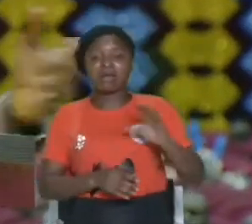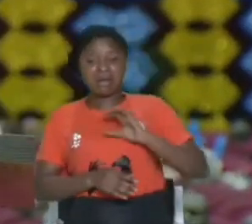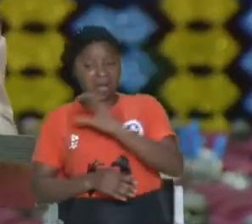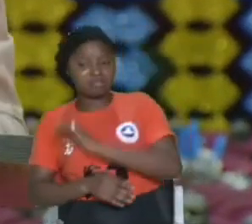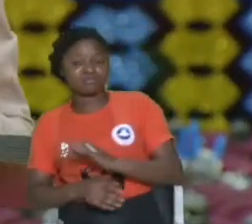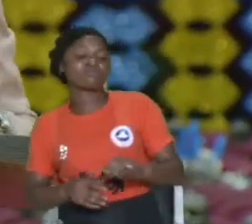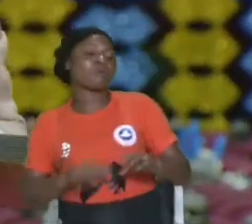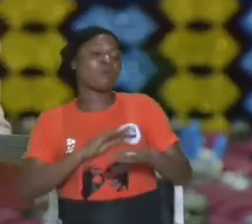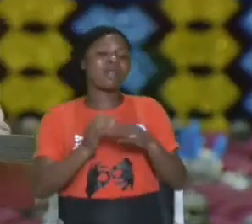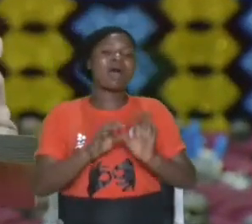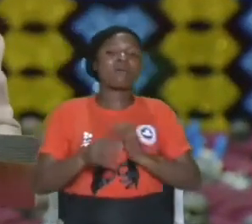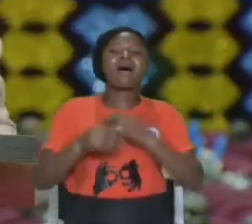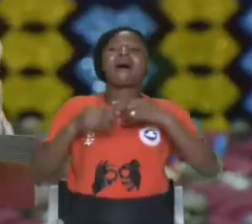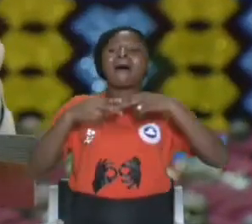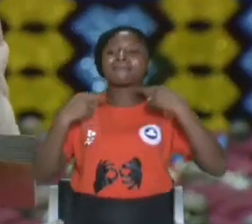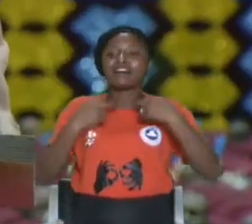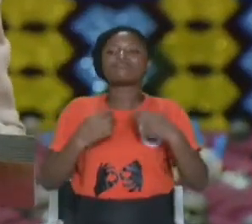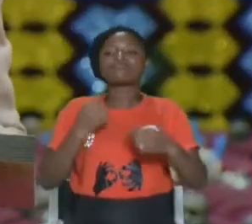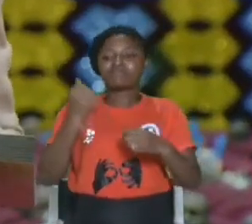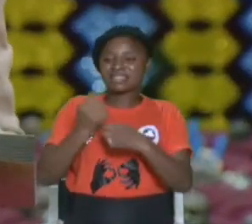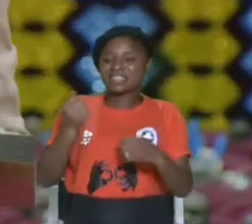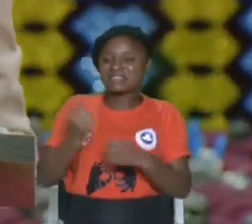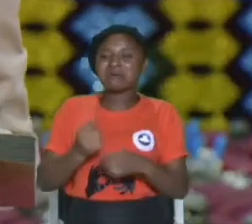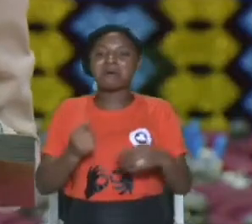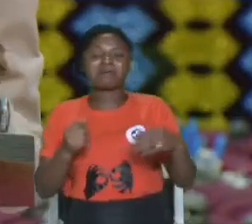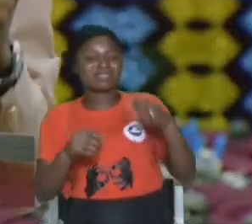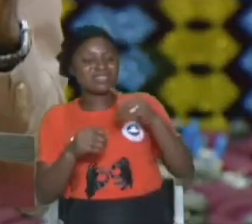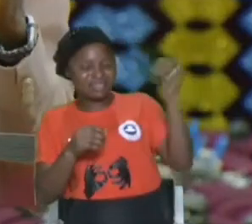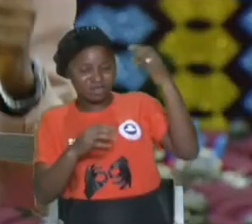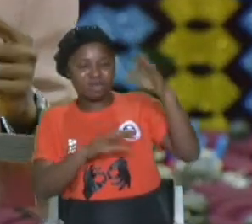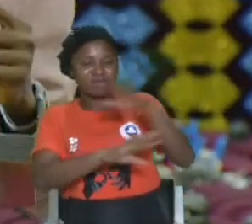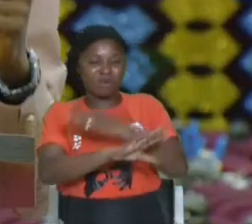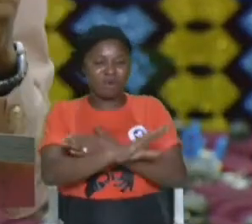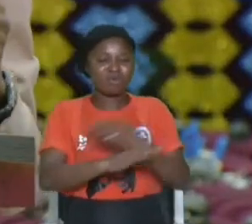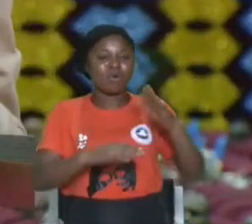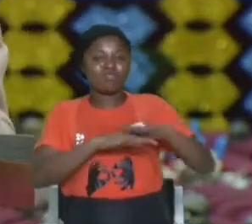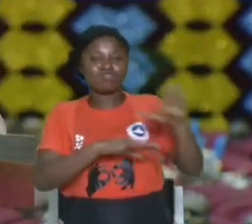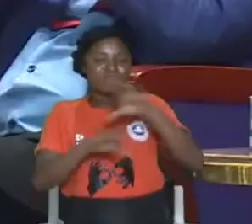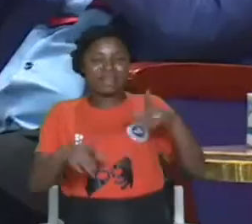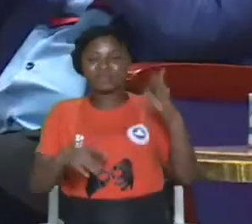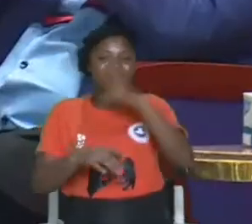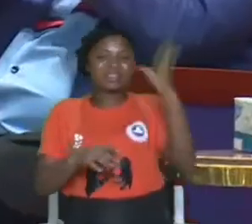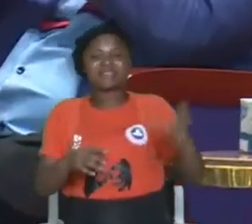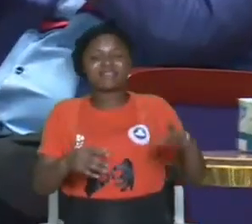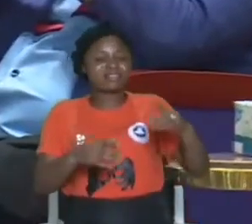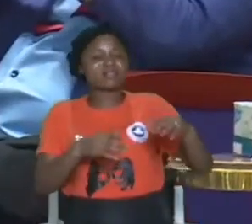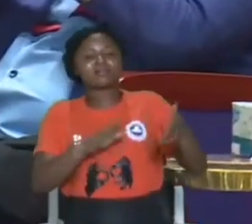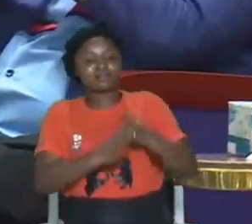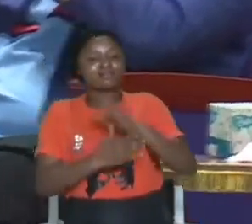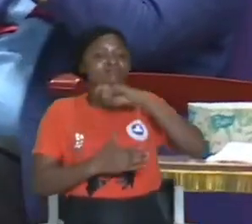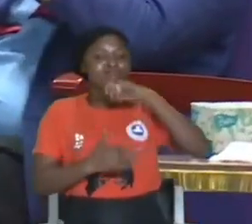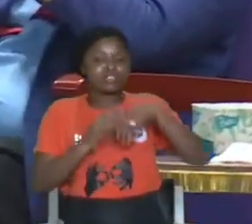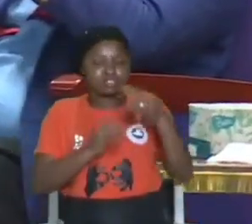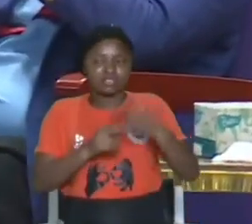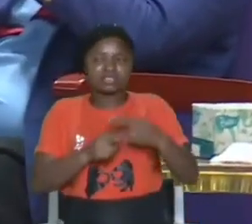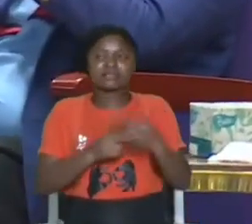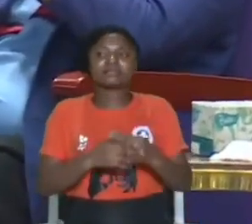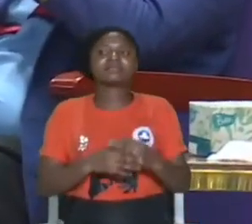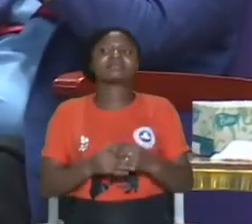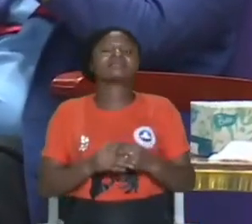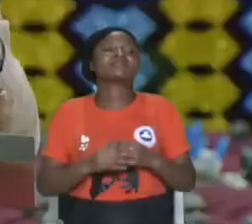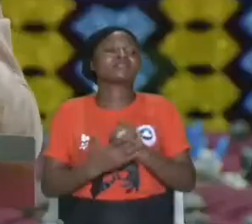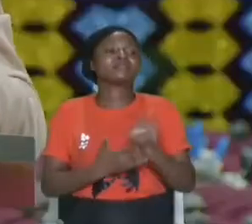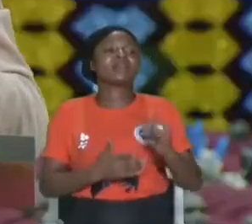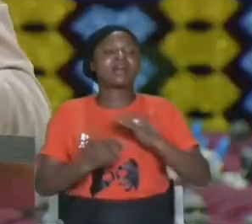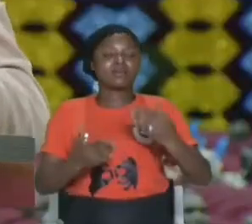our pastors, senior pastors, the grace of God upon your life will never run dry in the name of Jesus. I want